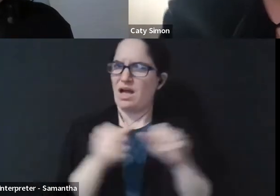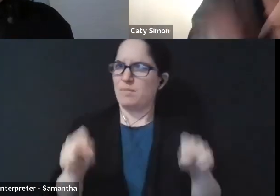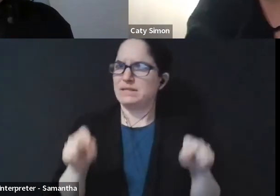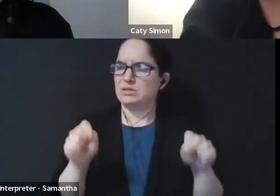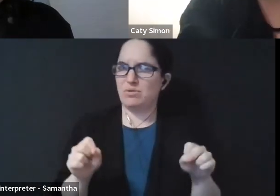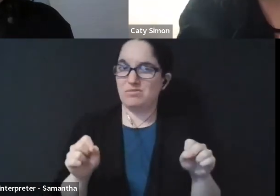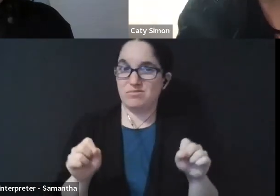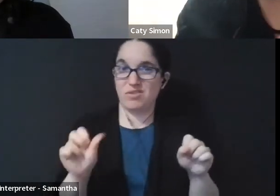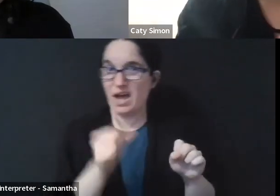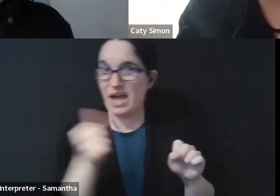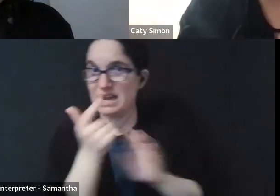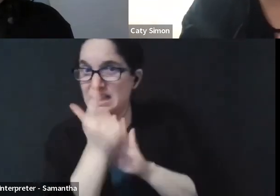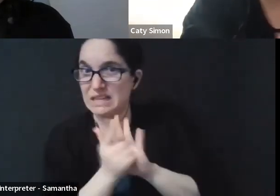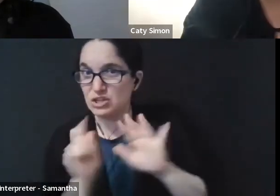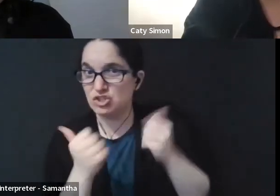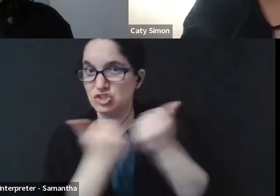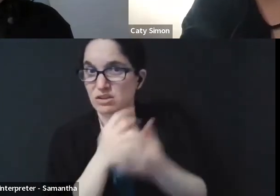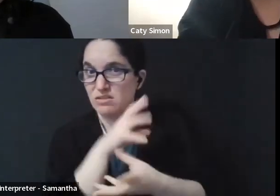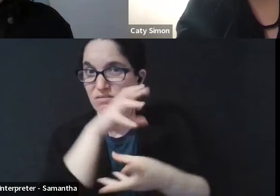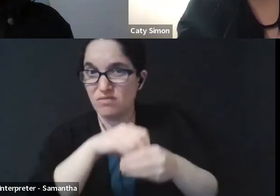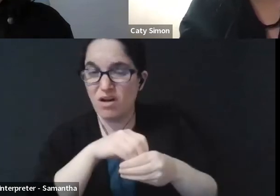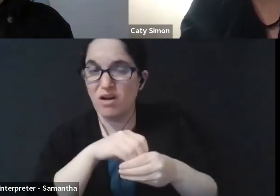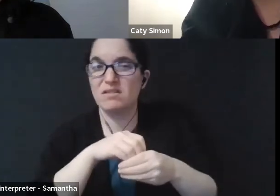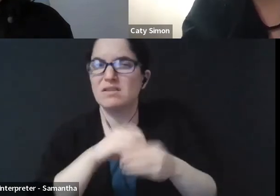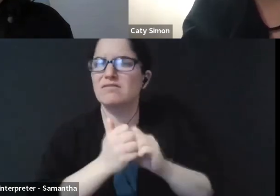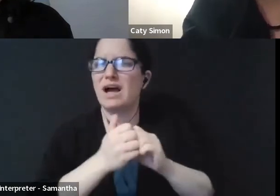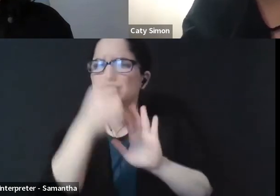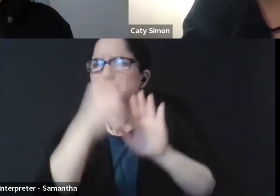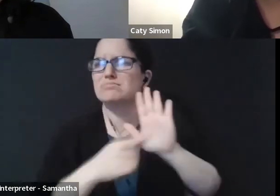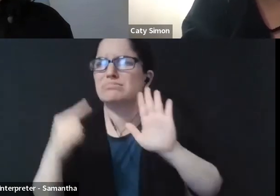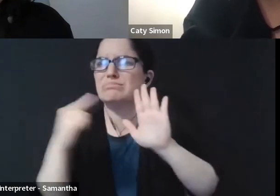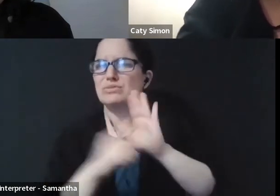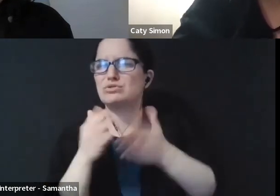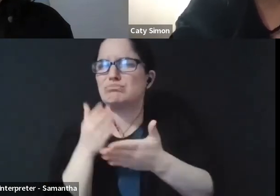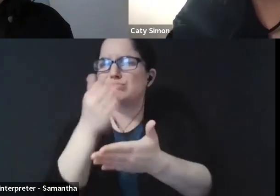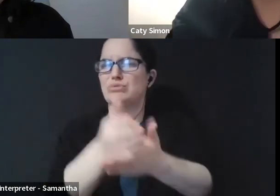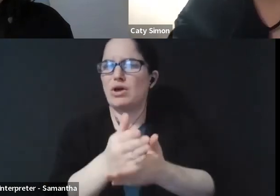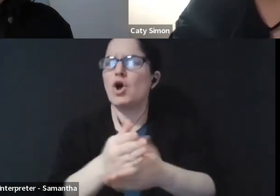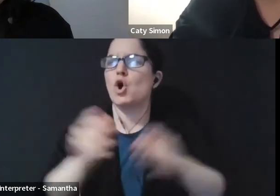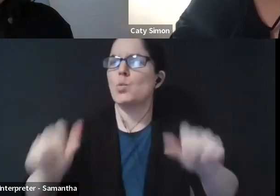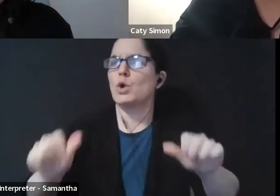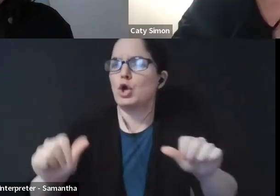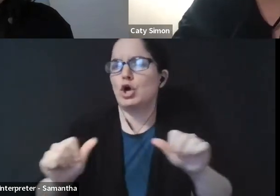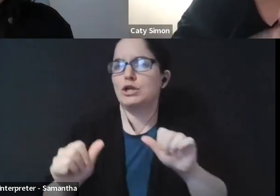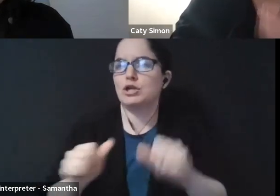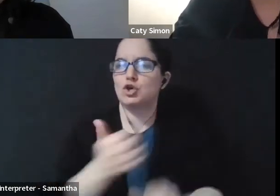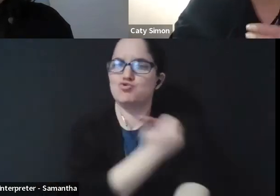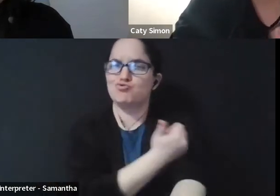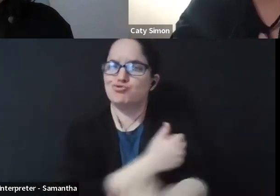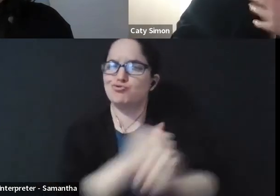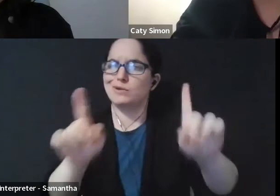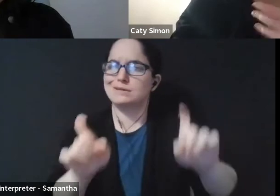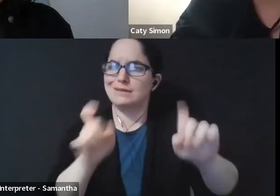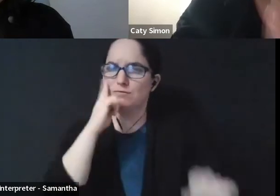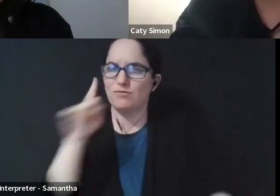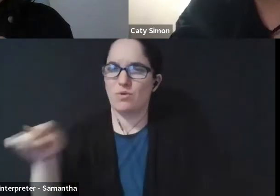legal challenges involved in violating pregnant people who use drugs privacy so we can drug test them more. Or maybe it's even just a question of